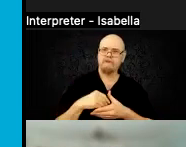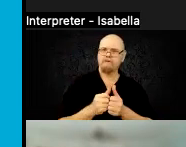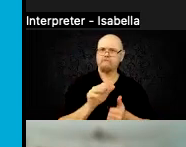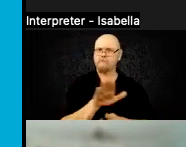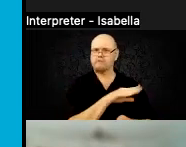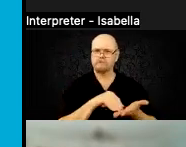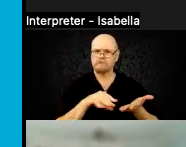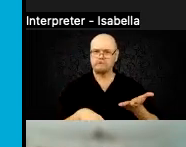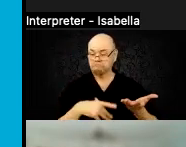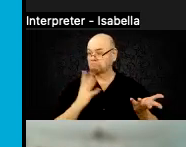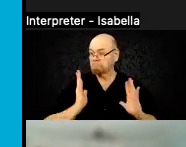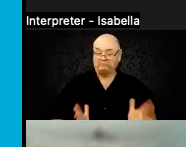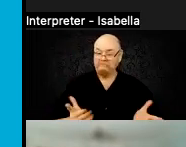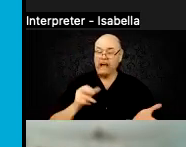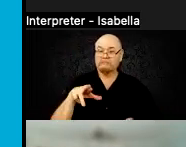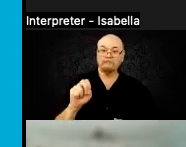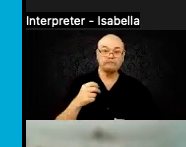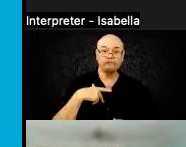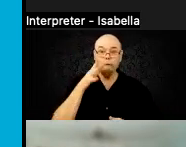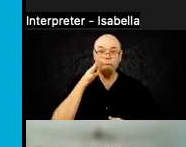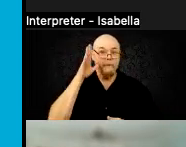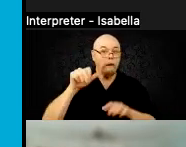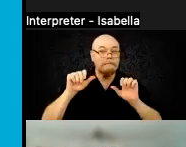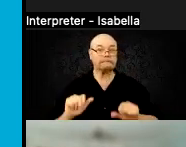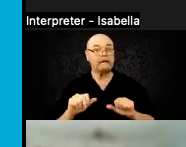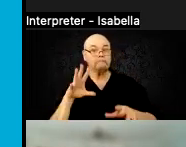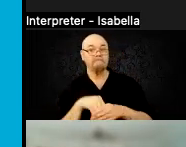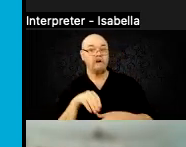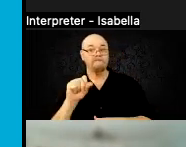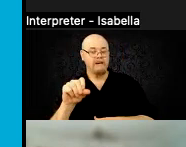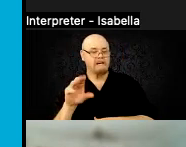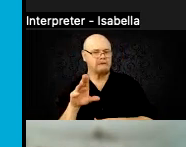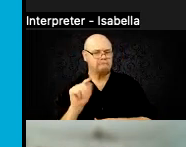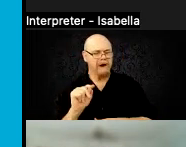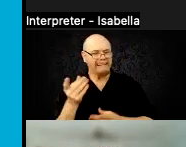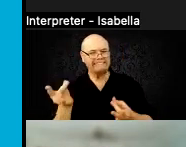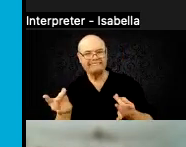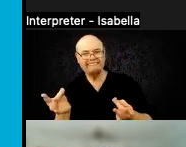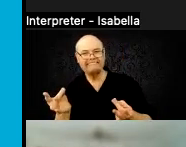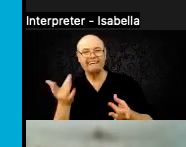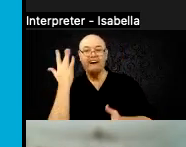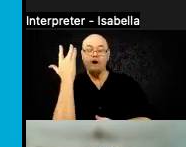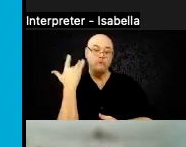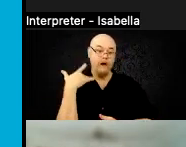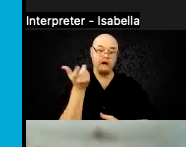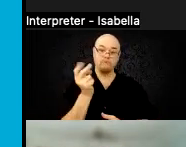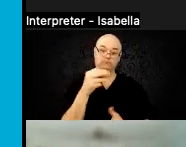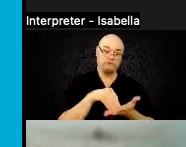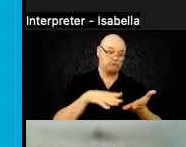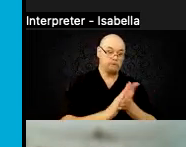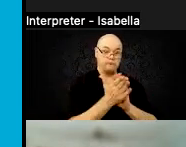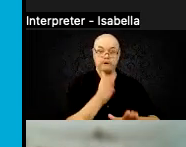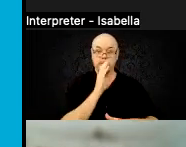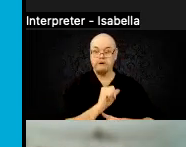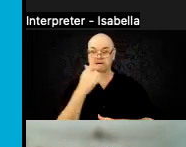yes, parents, you can continue to be involved. This gets a little tricky, right? And students reach the age of majority in Illinois at